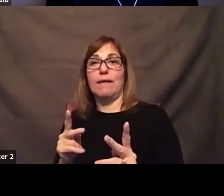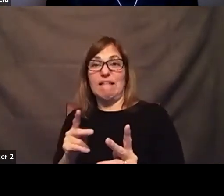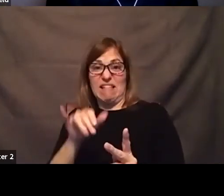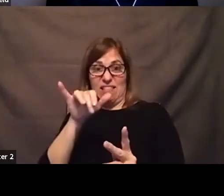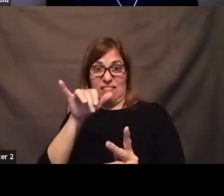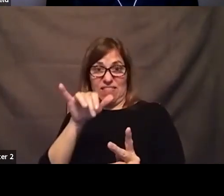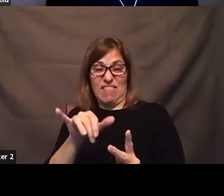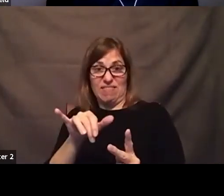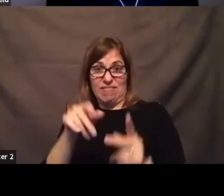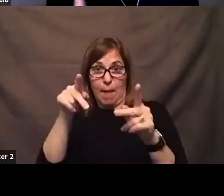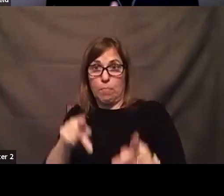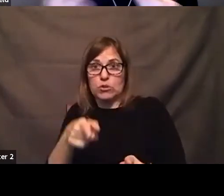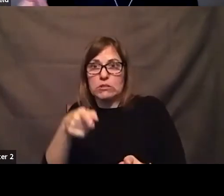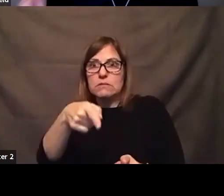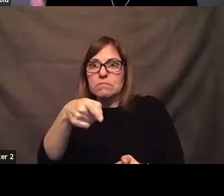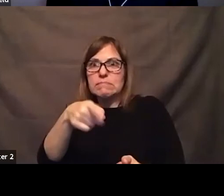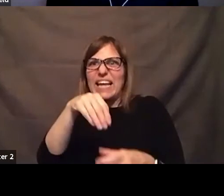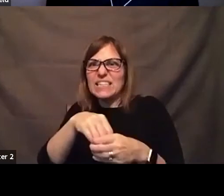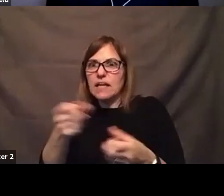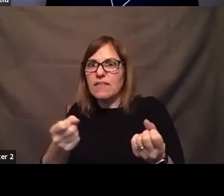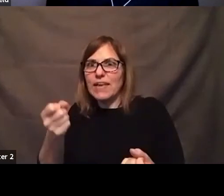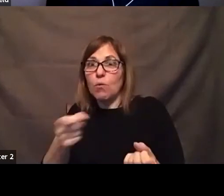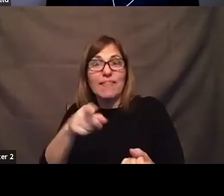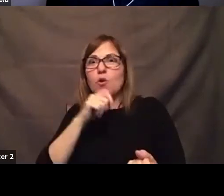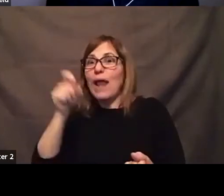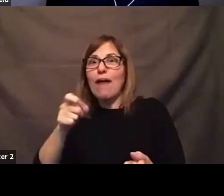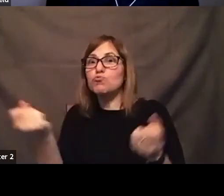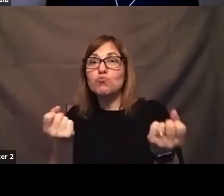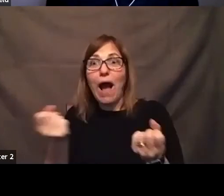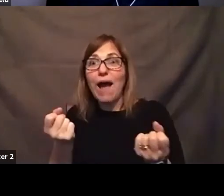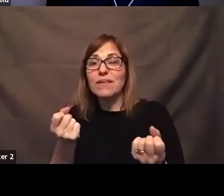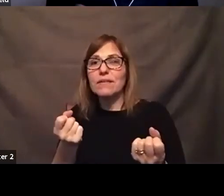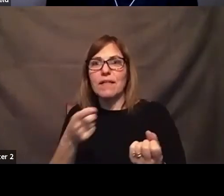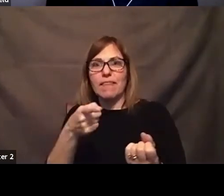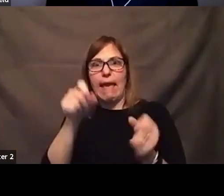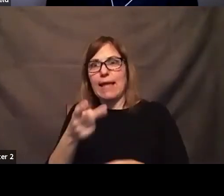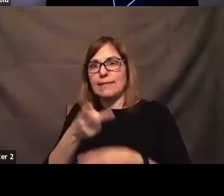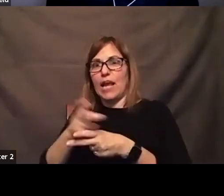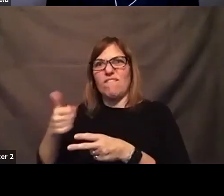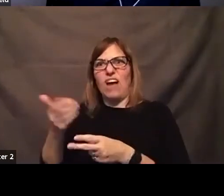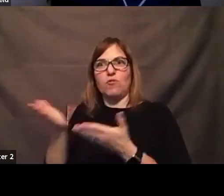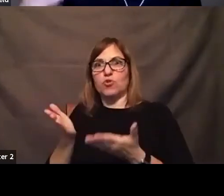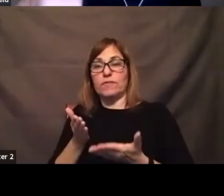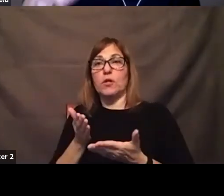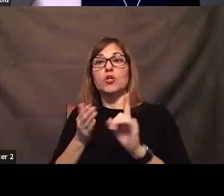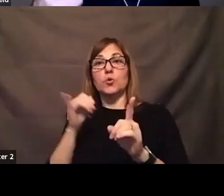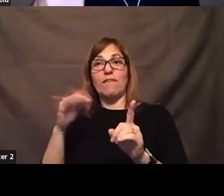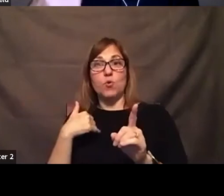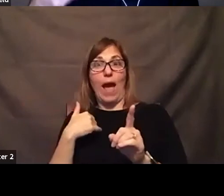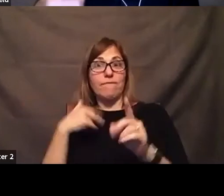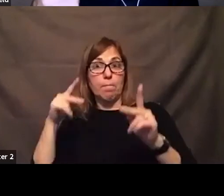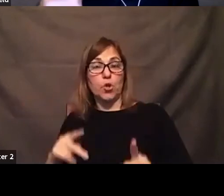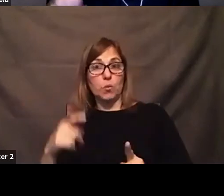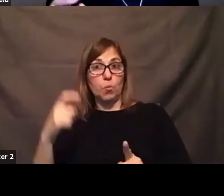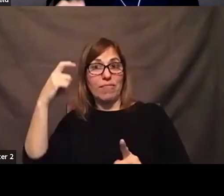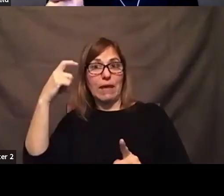vehicle from driving, to provide all sorts of other kinds of service. So a person with a cognitive disability might be able to specify, I